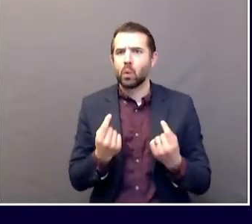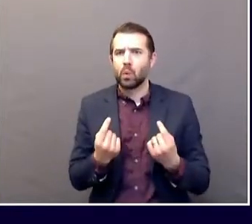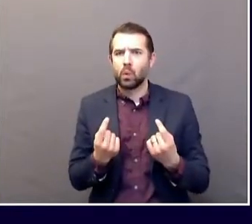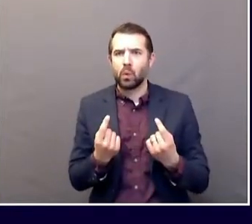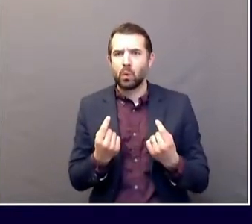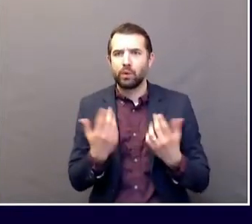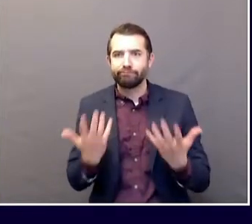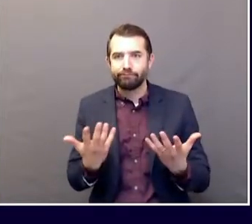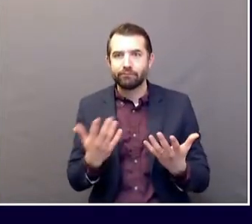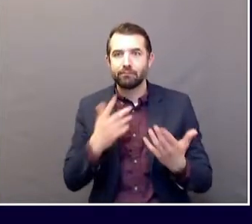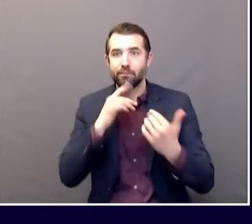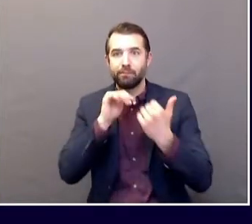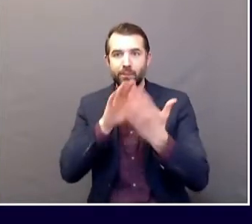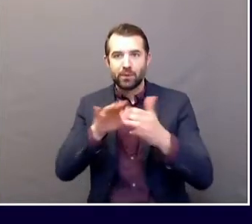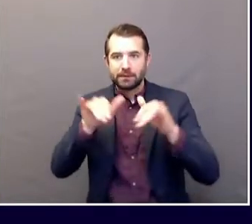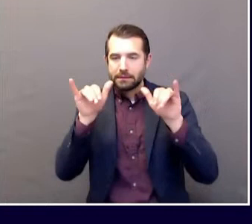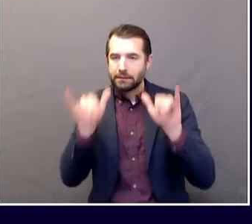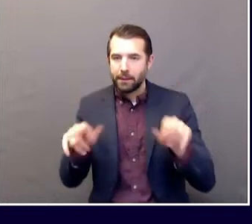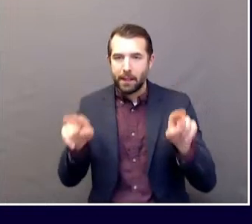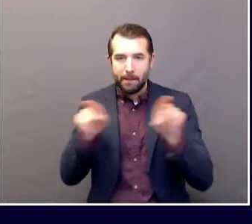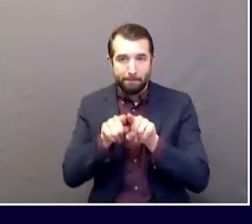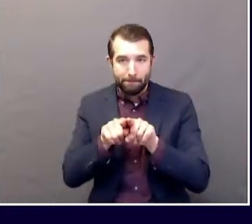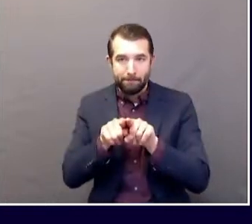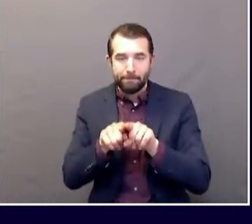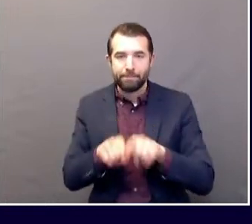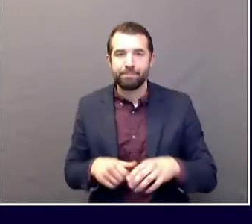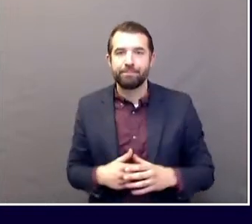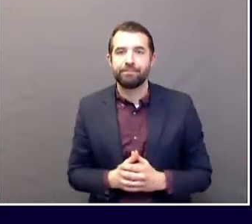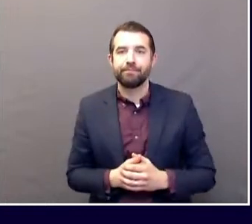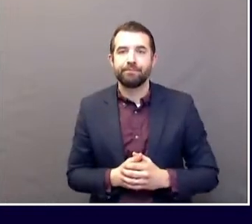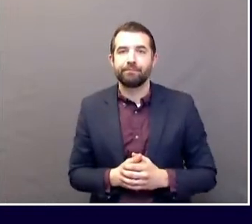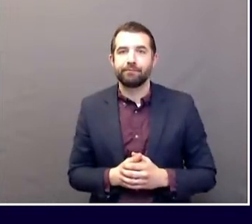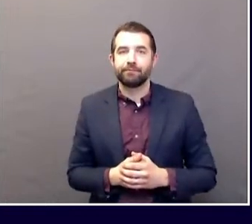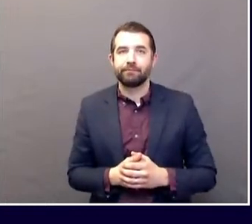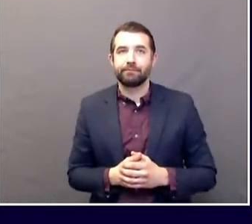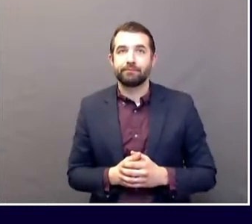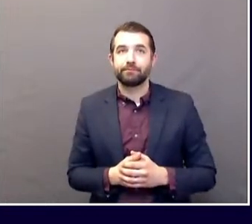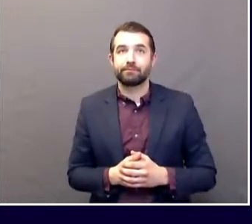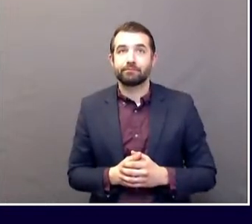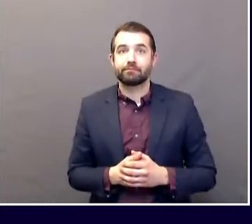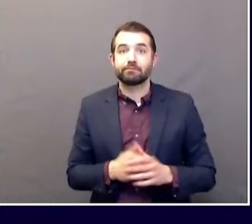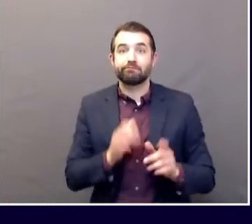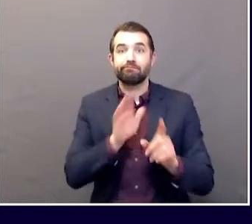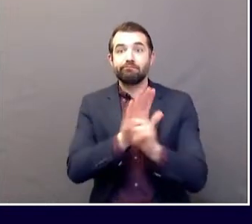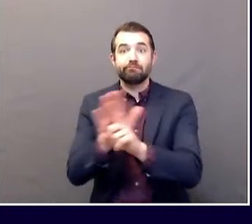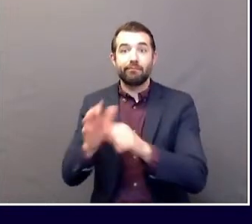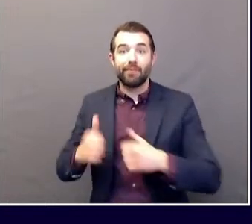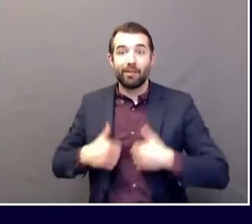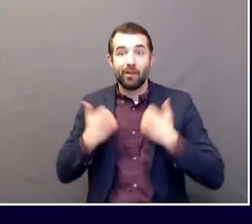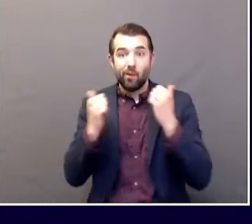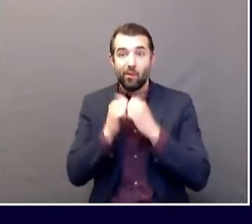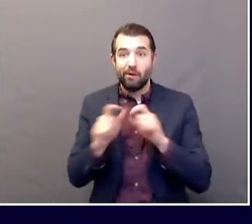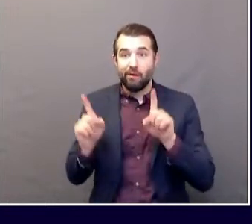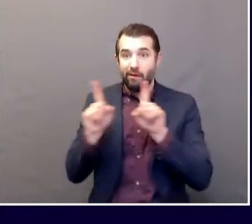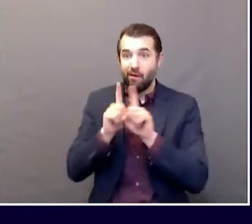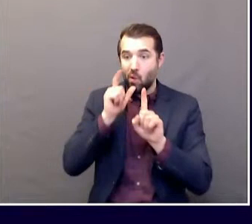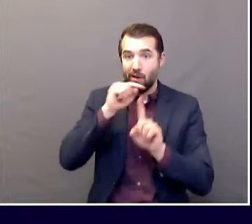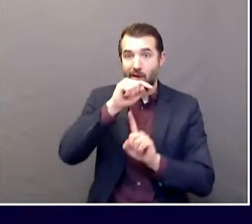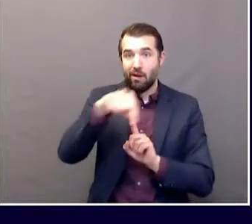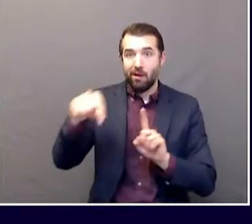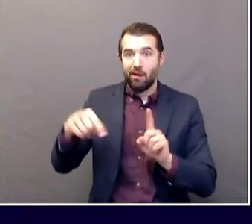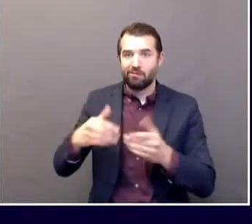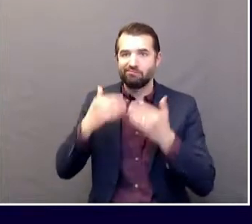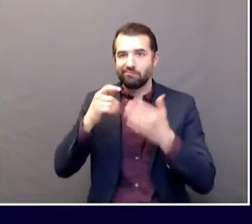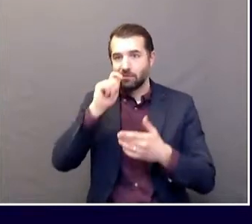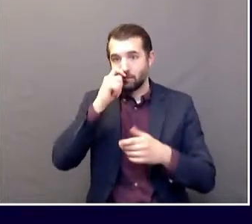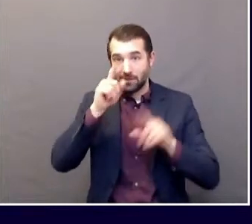say, recommend that individuals receive any household contacts be tested, given their close contact with the individual who's